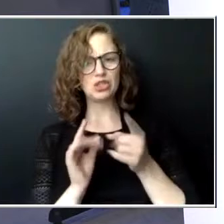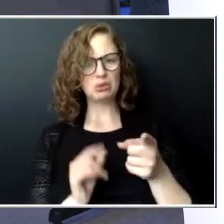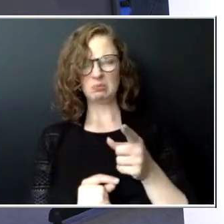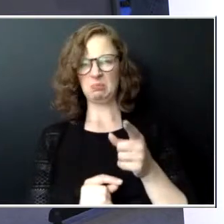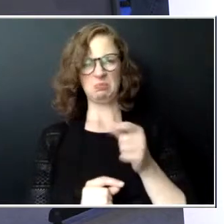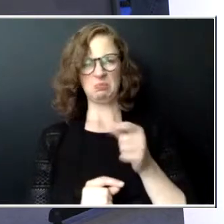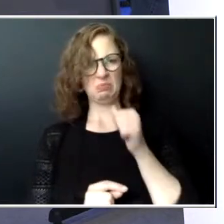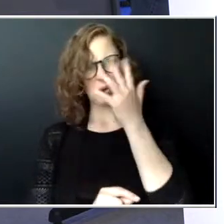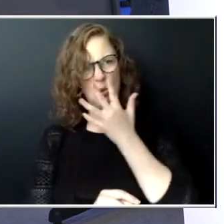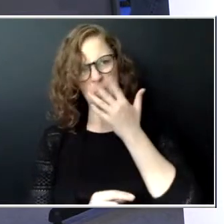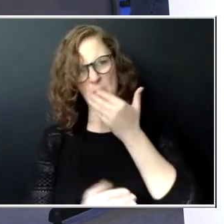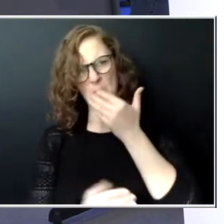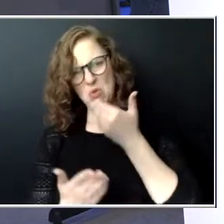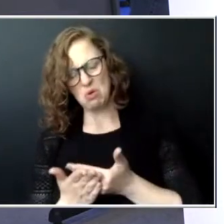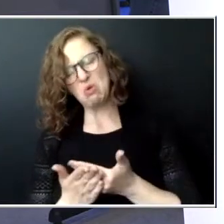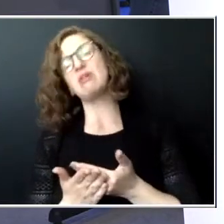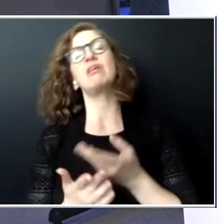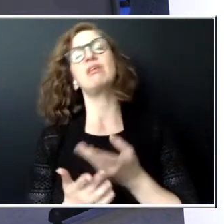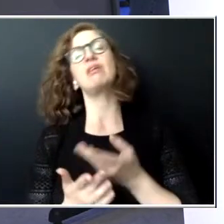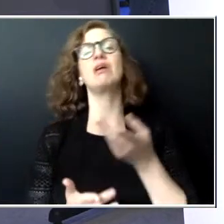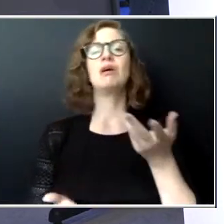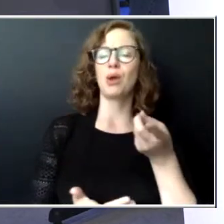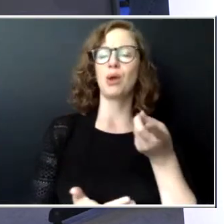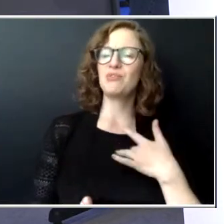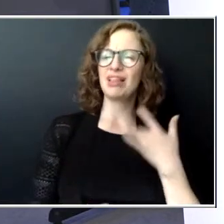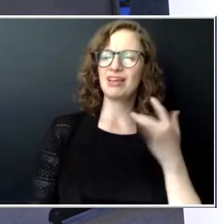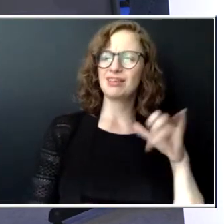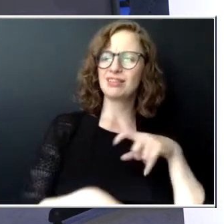great. Now she's saying I'm not looking great. How'd you make the connection?